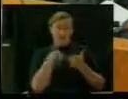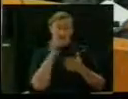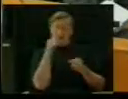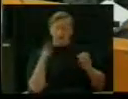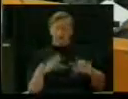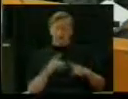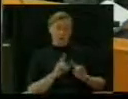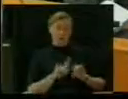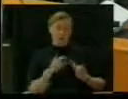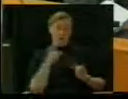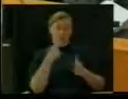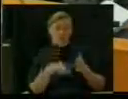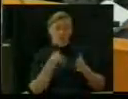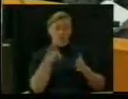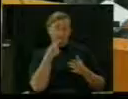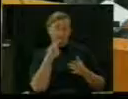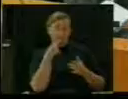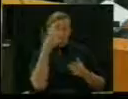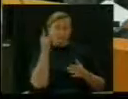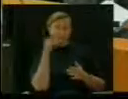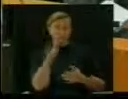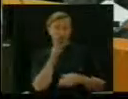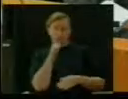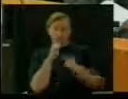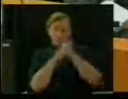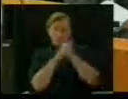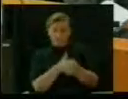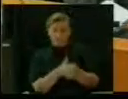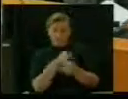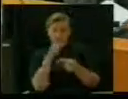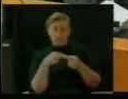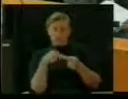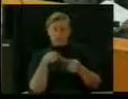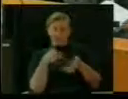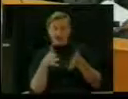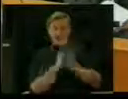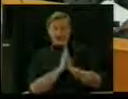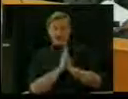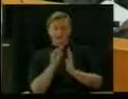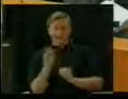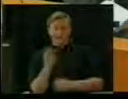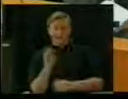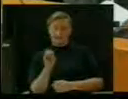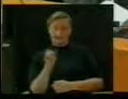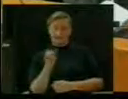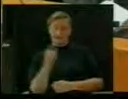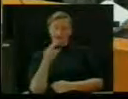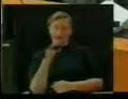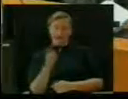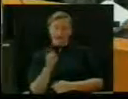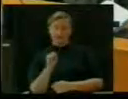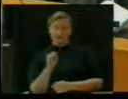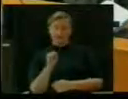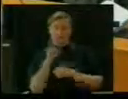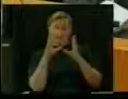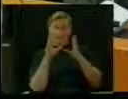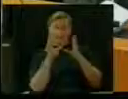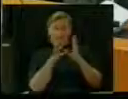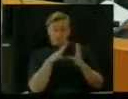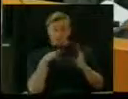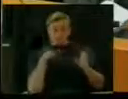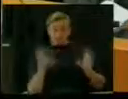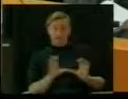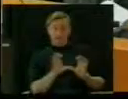this. I'm not scared of it. I'm going to vote for it. But what I'm saying is, why did you not follow when I asked the Ethics Committee to come up with some